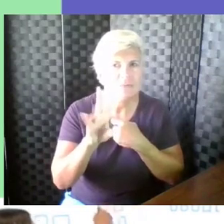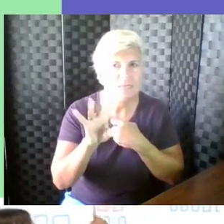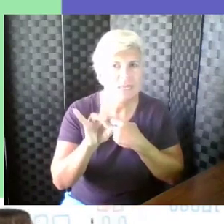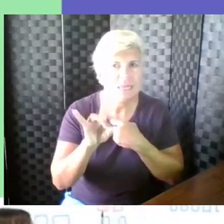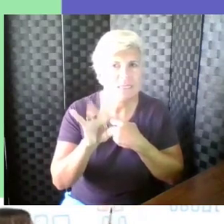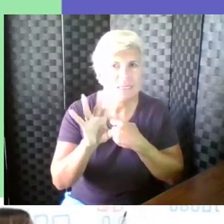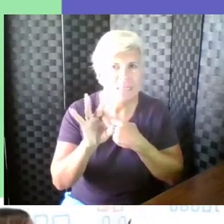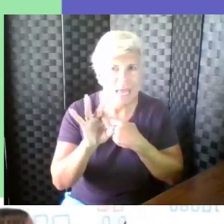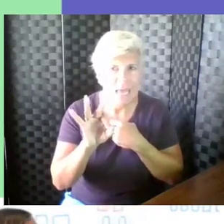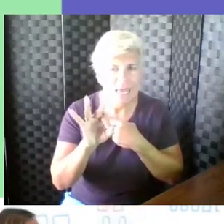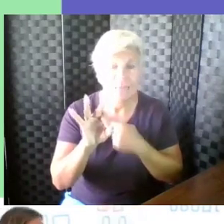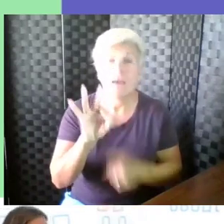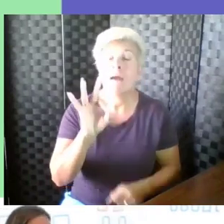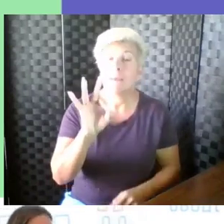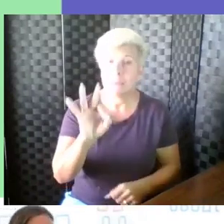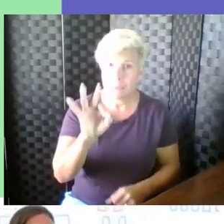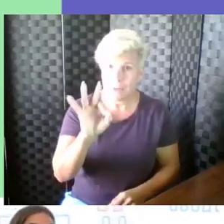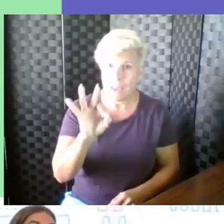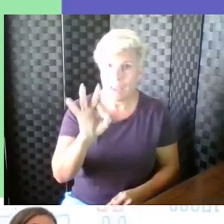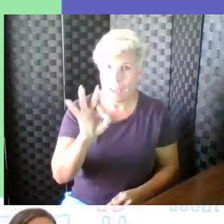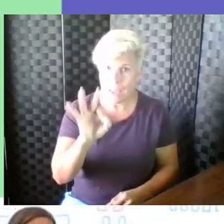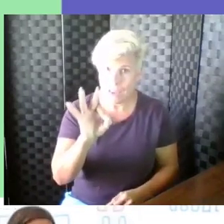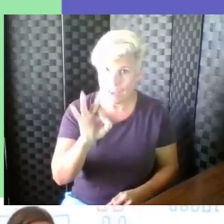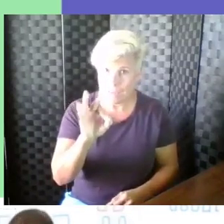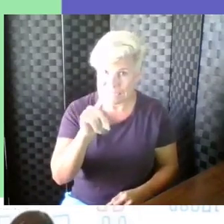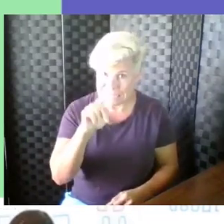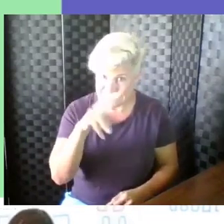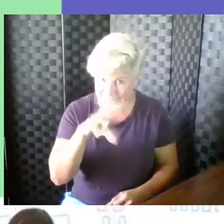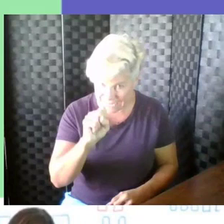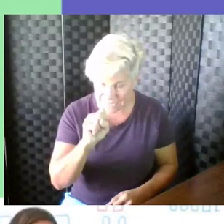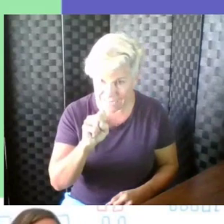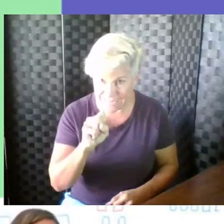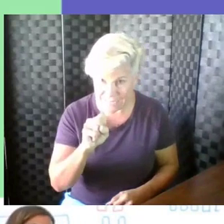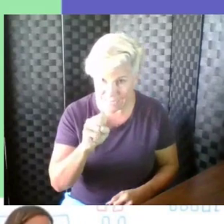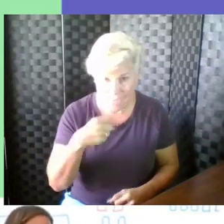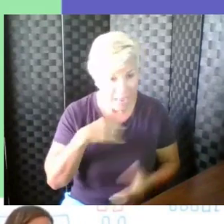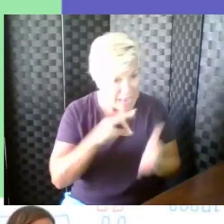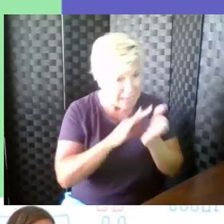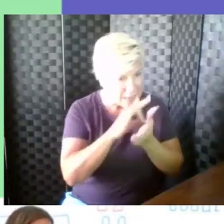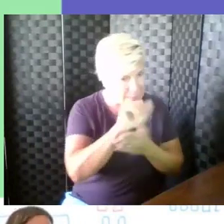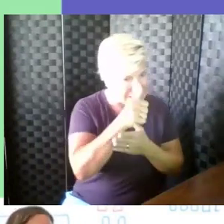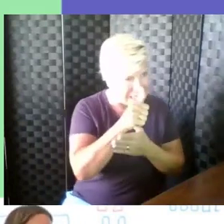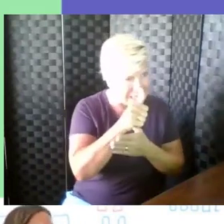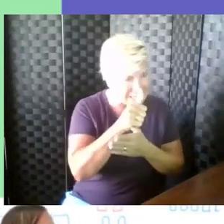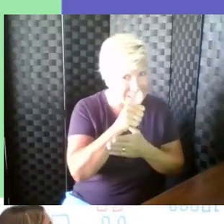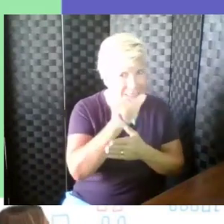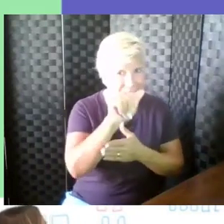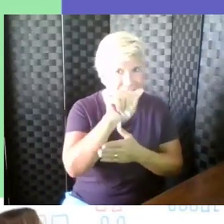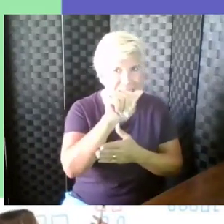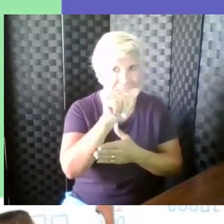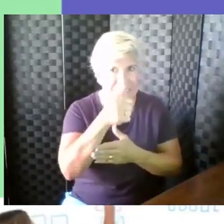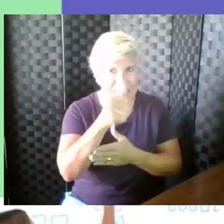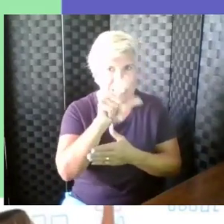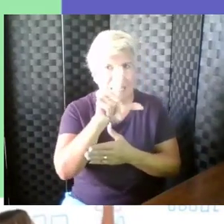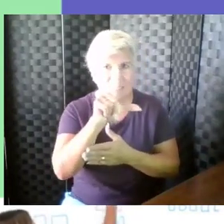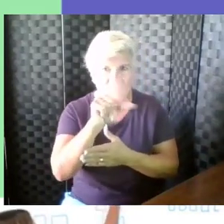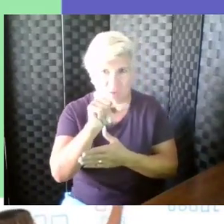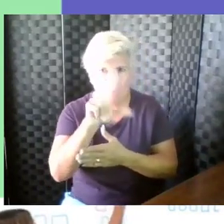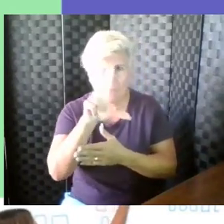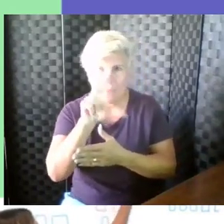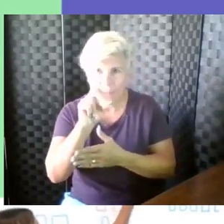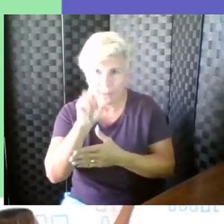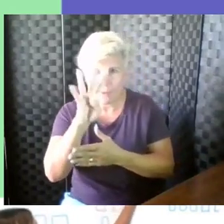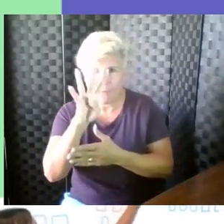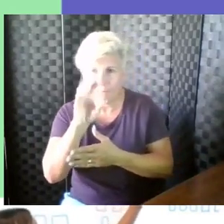6, 7, 8, 9. So 9 tens. If I counted that by tens, what would our value be? Let's find out.